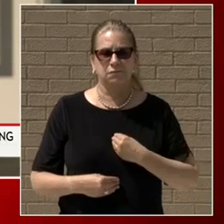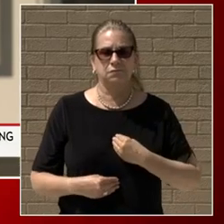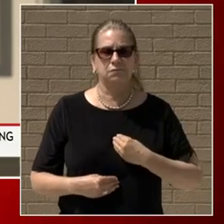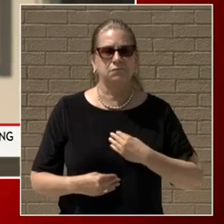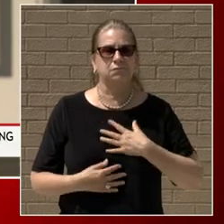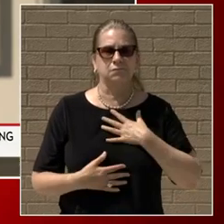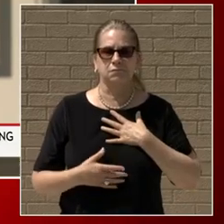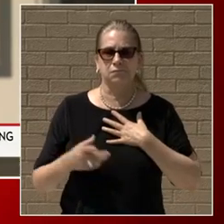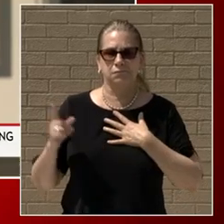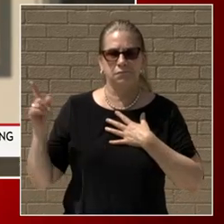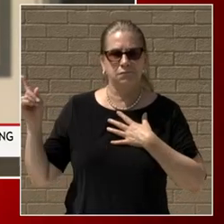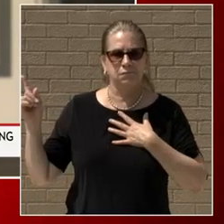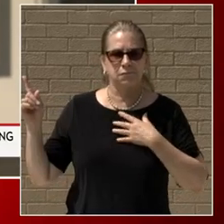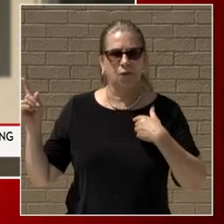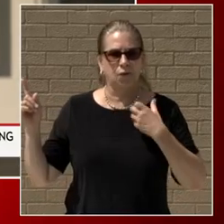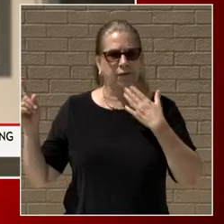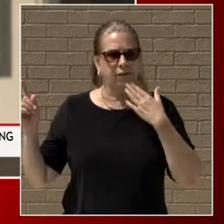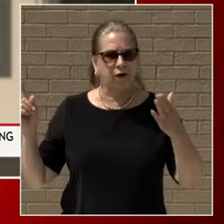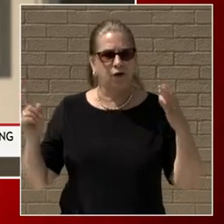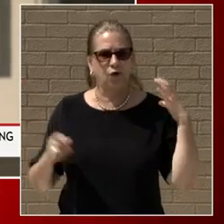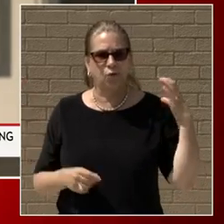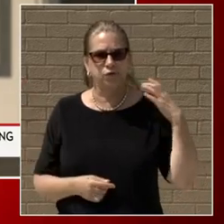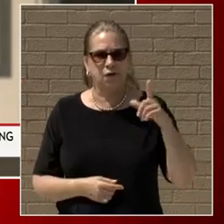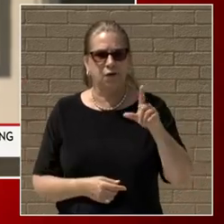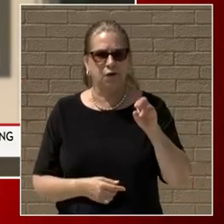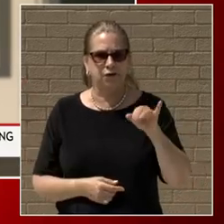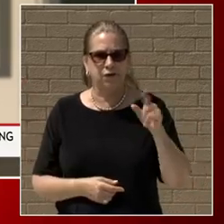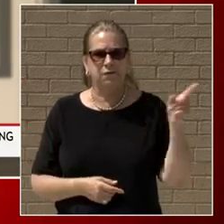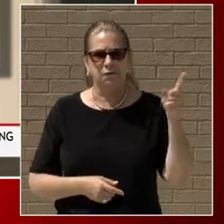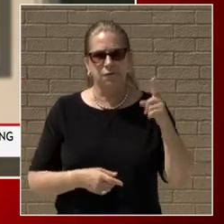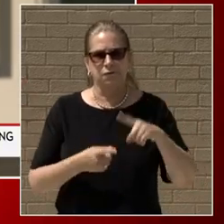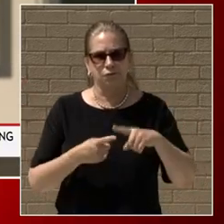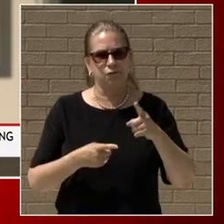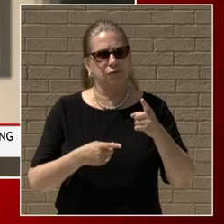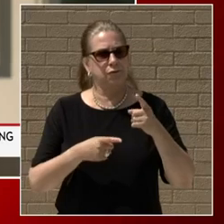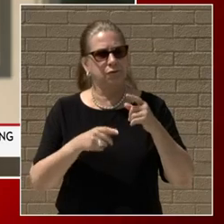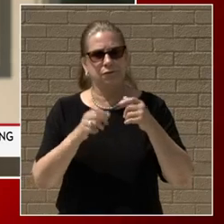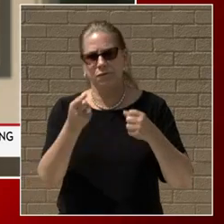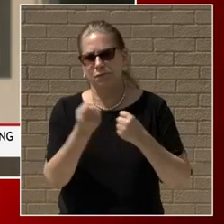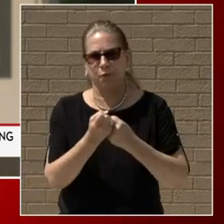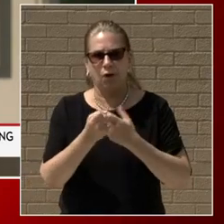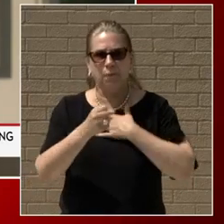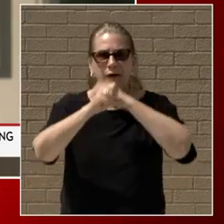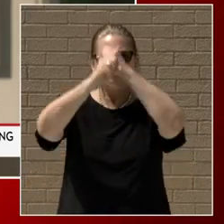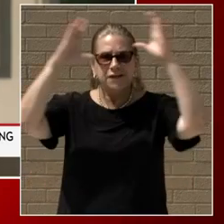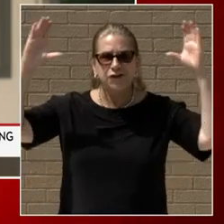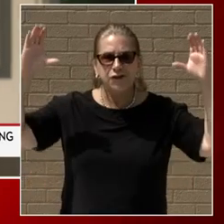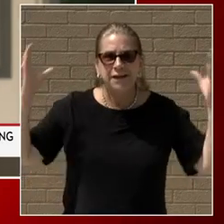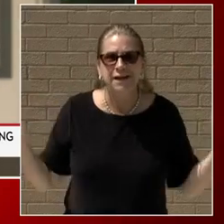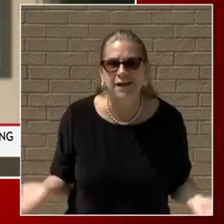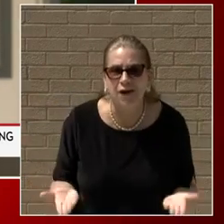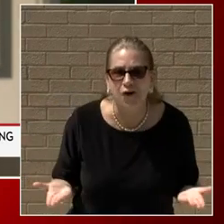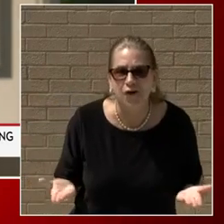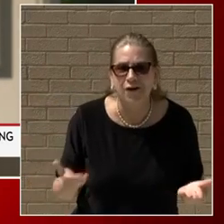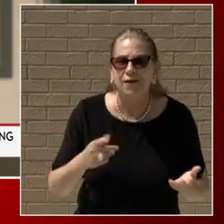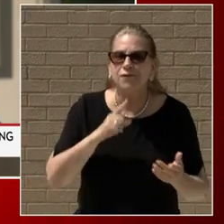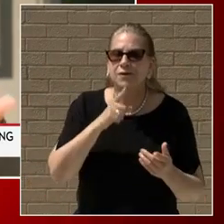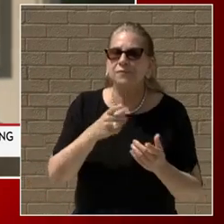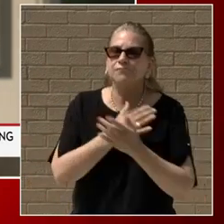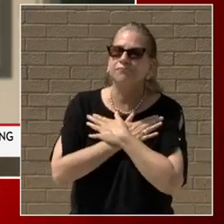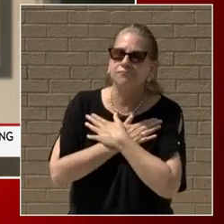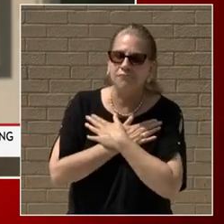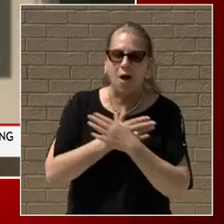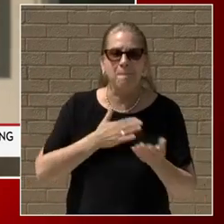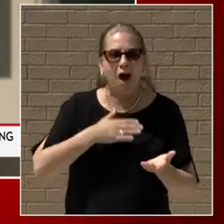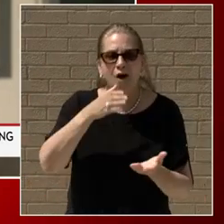you, Coach Greg Laurie, for trusting the process, and now the vision is now our reality. Thank you to my beloved wife and my